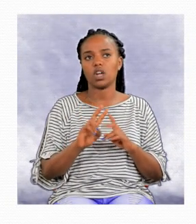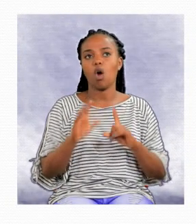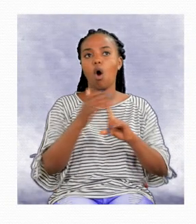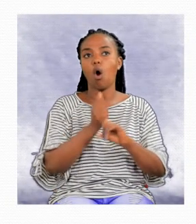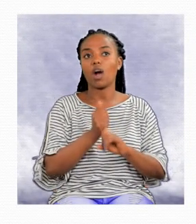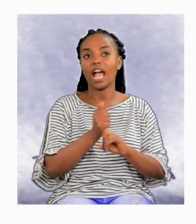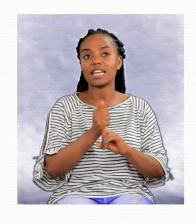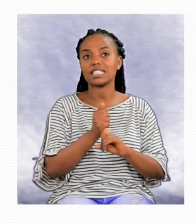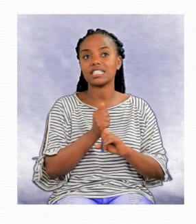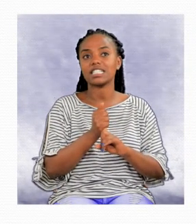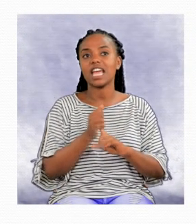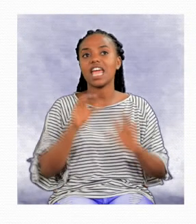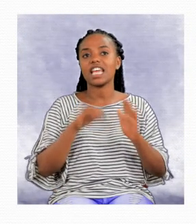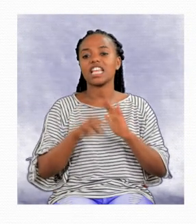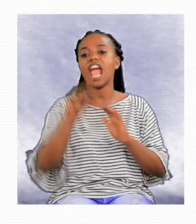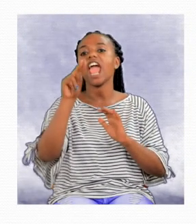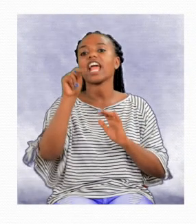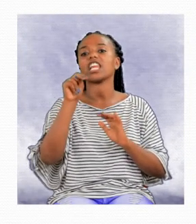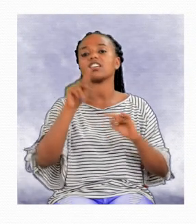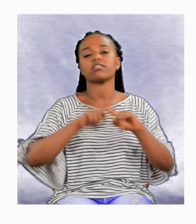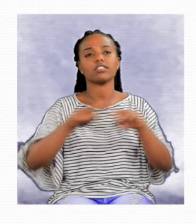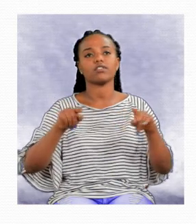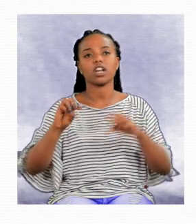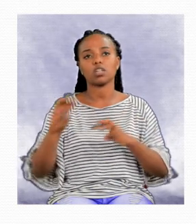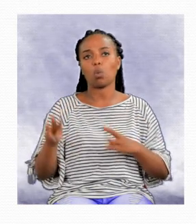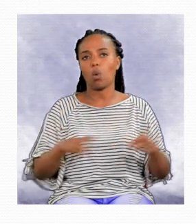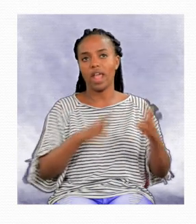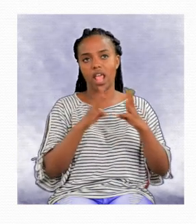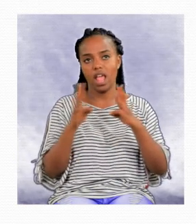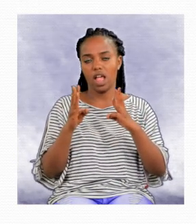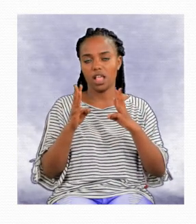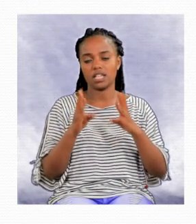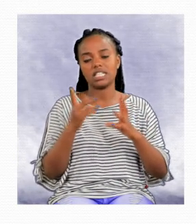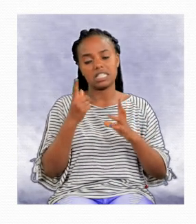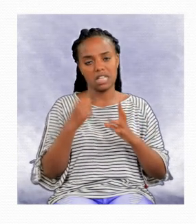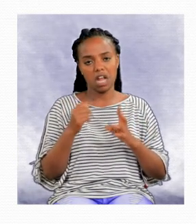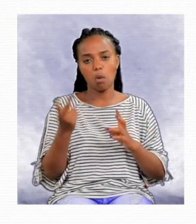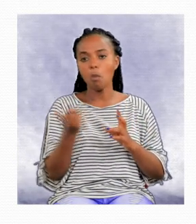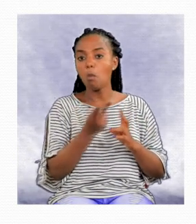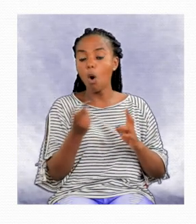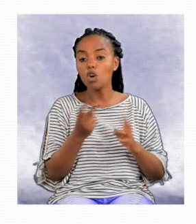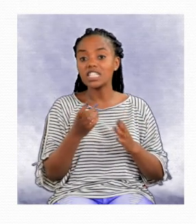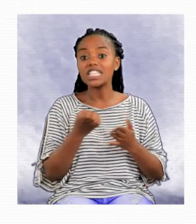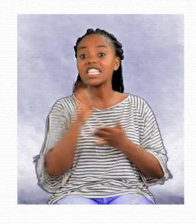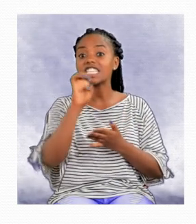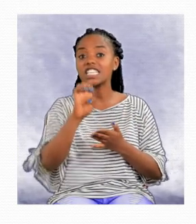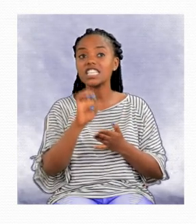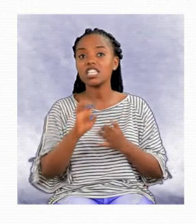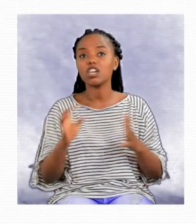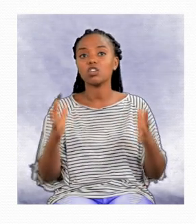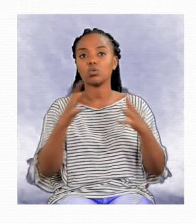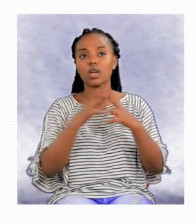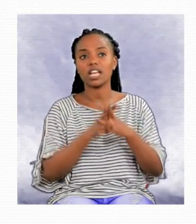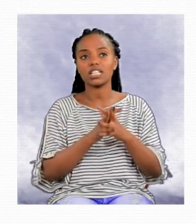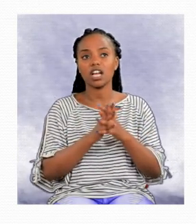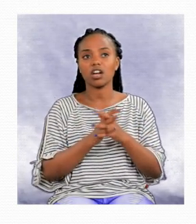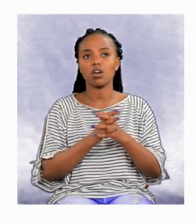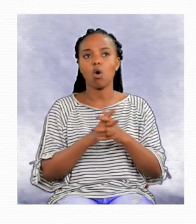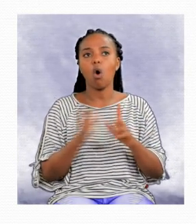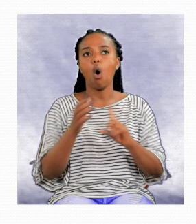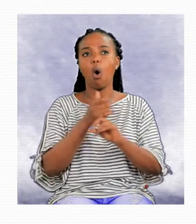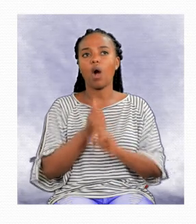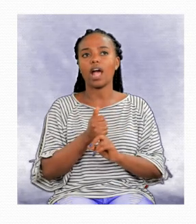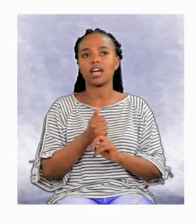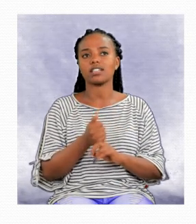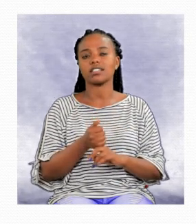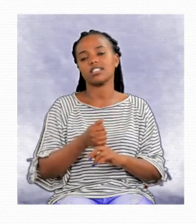occur in n different ways, then both events together occur simultaneously in